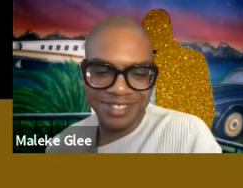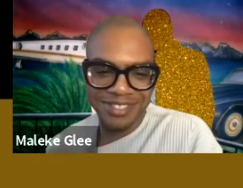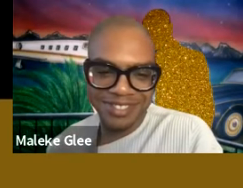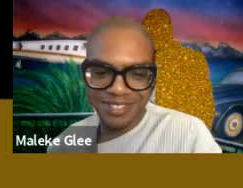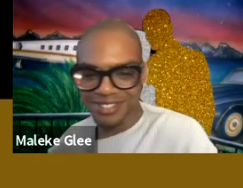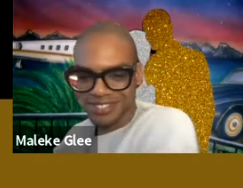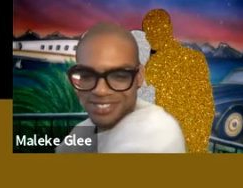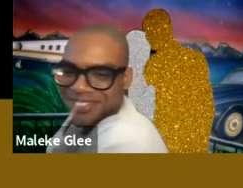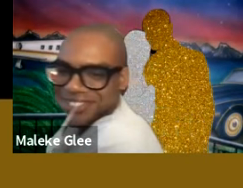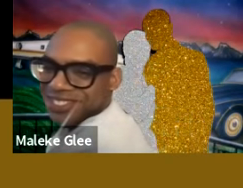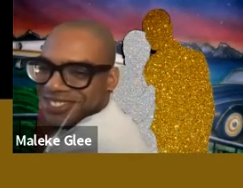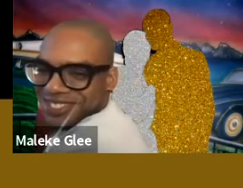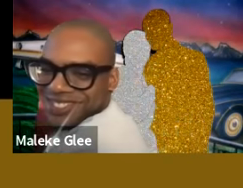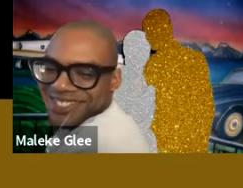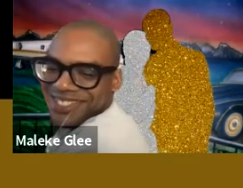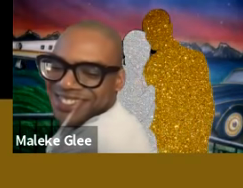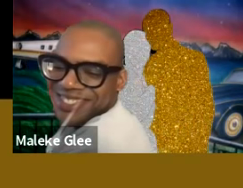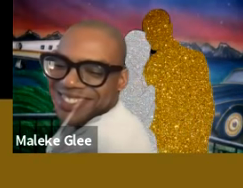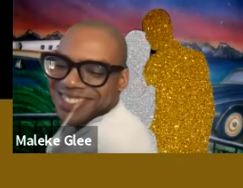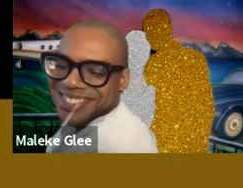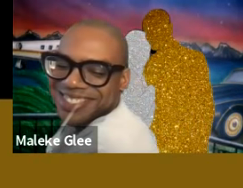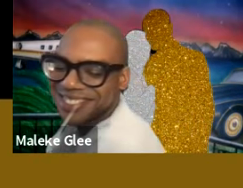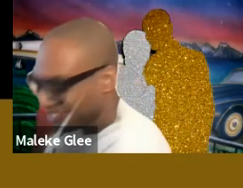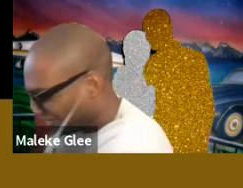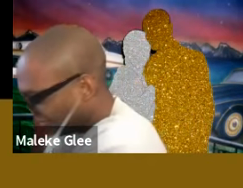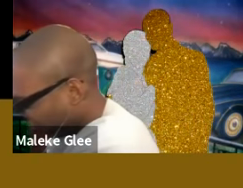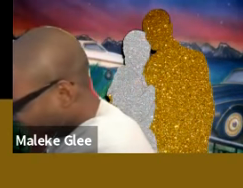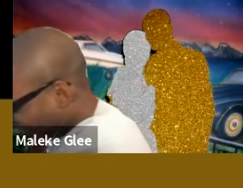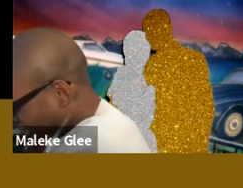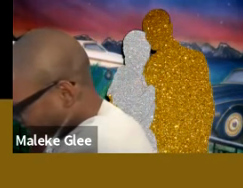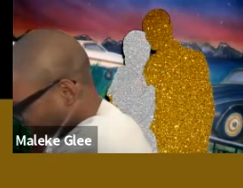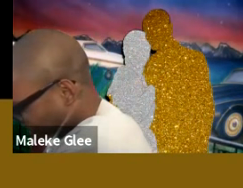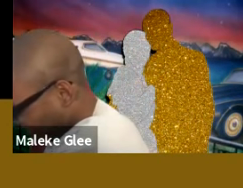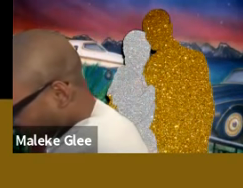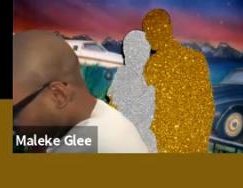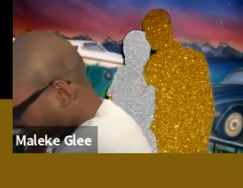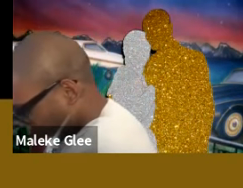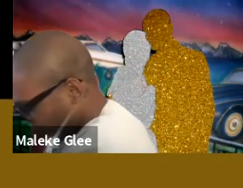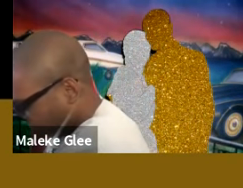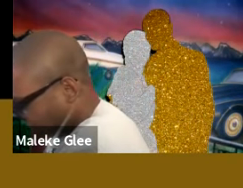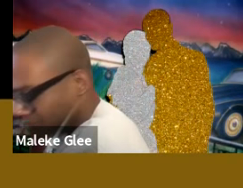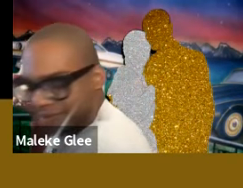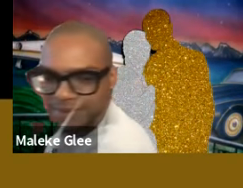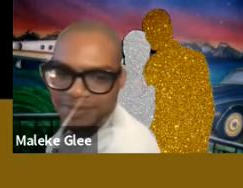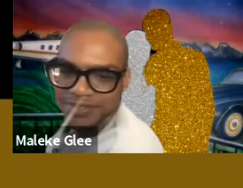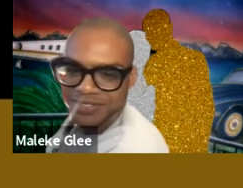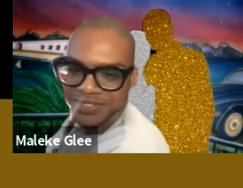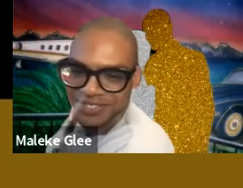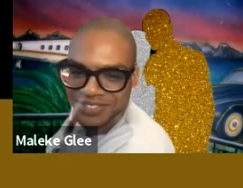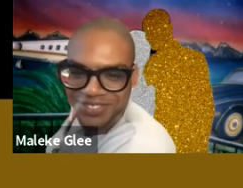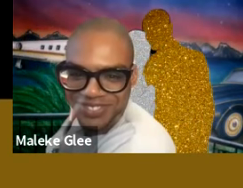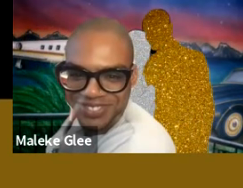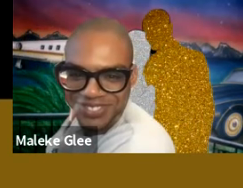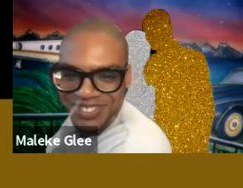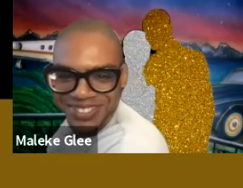You definitely feel the energy. There was a spirit in the air. The people here, they felt the music, they vibe with the music, they dance, we dap each other up, we